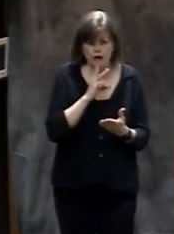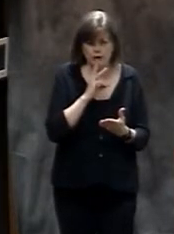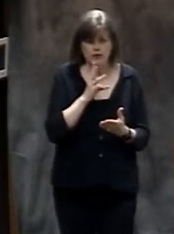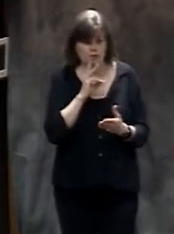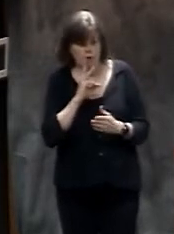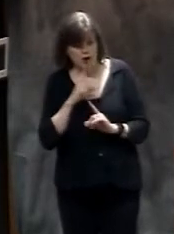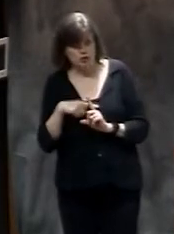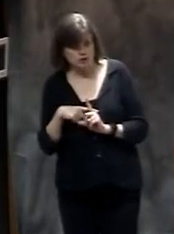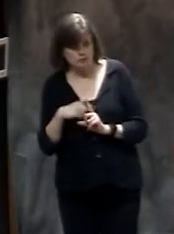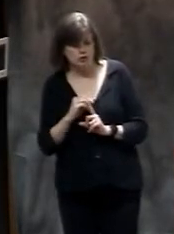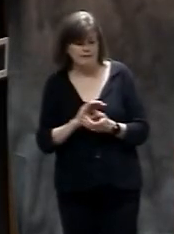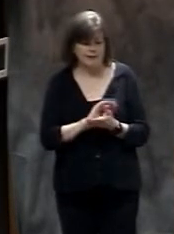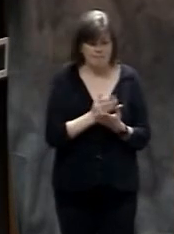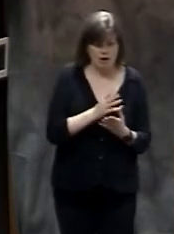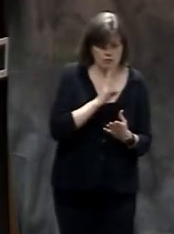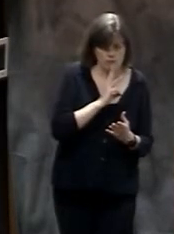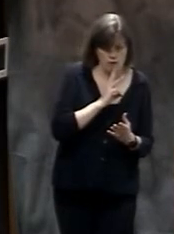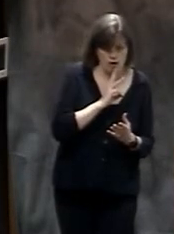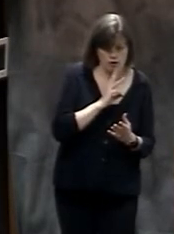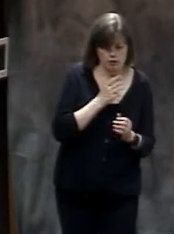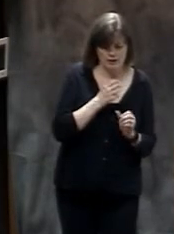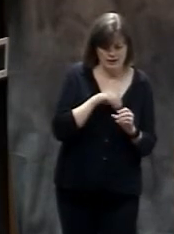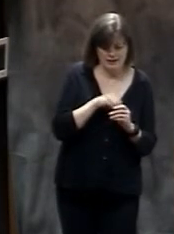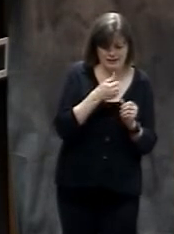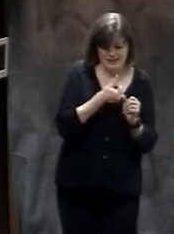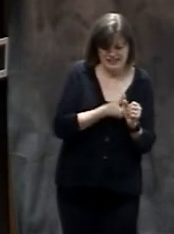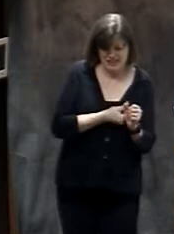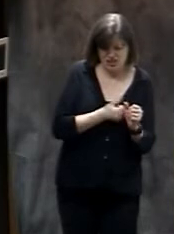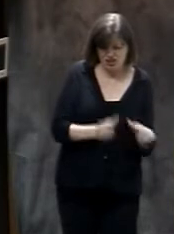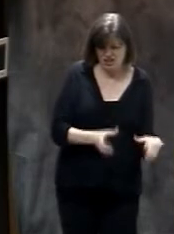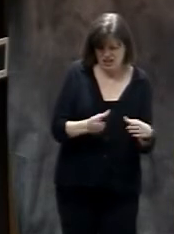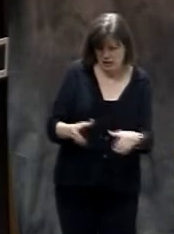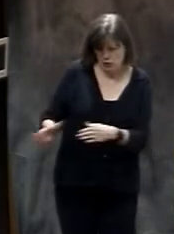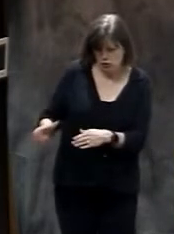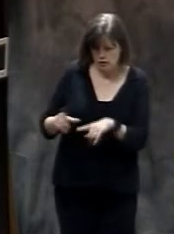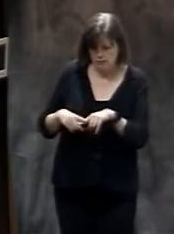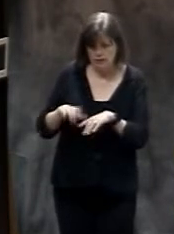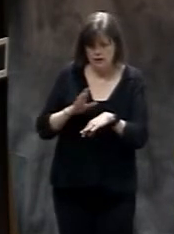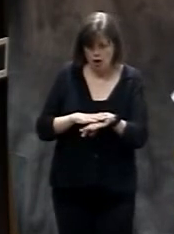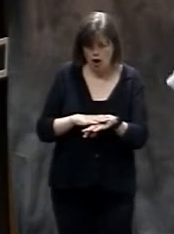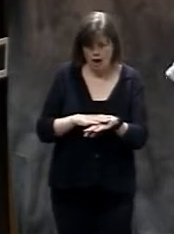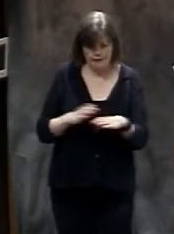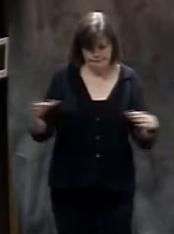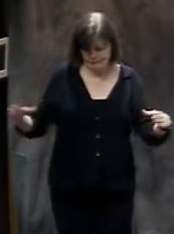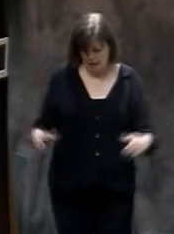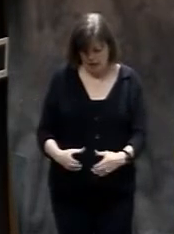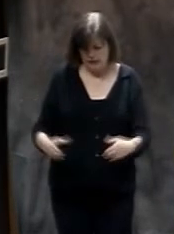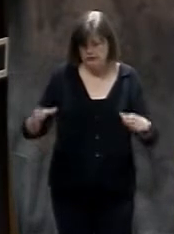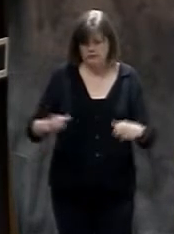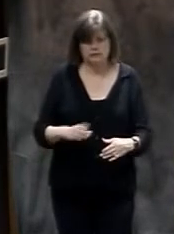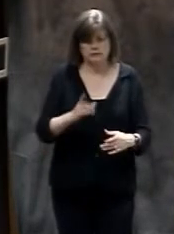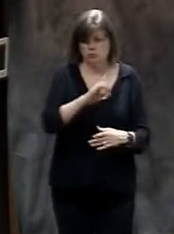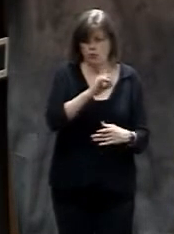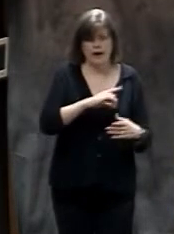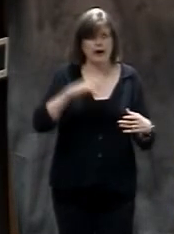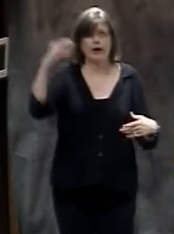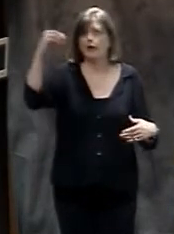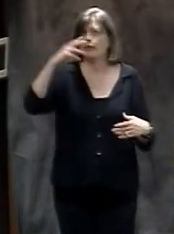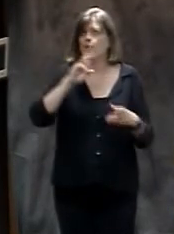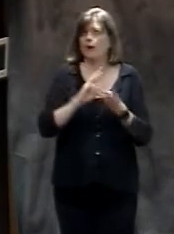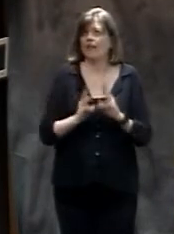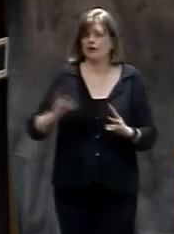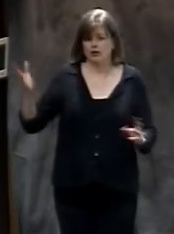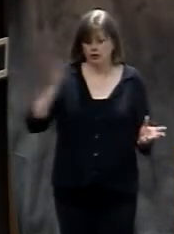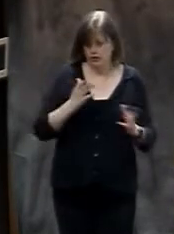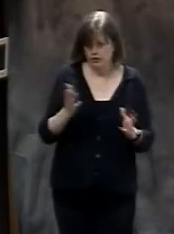and volume of water are in each of these containers, depending on the container characteristics and the local meteorology. And